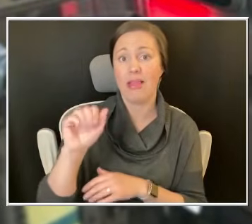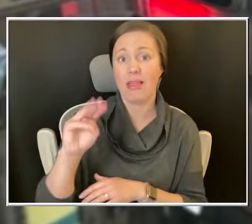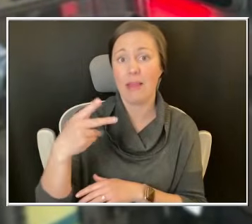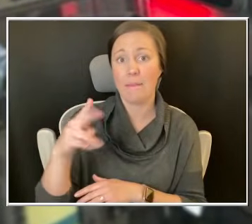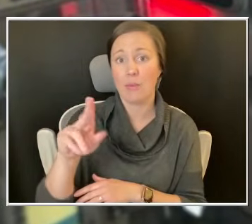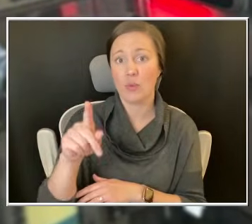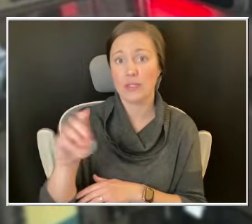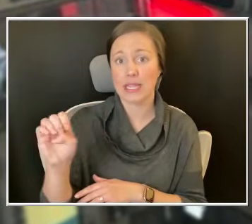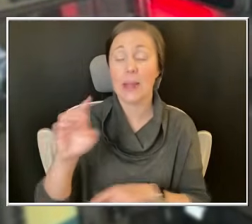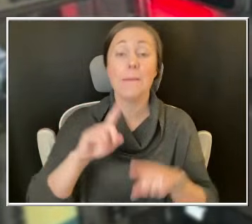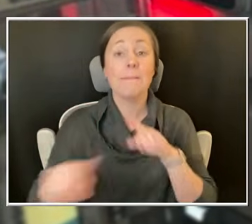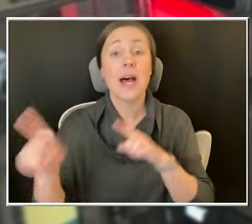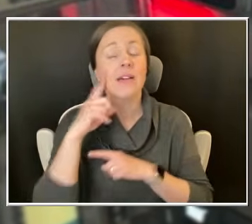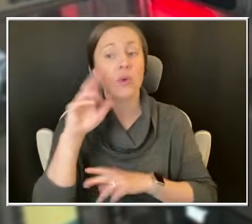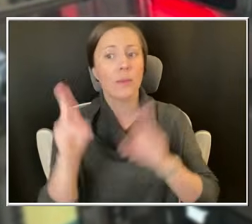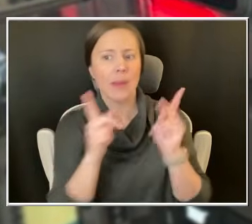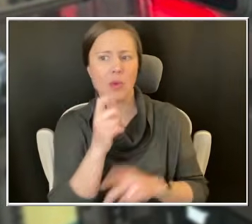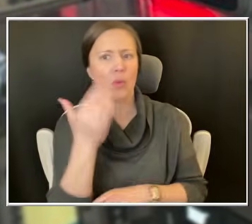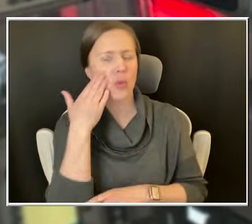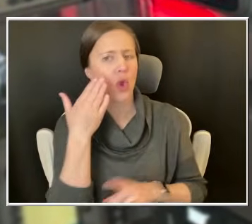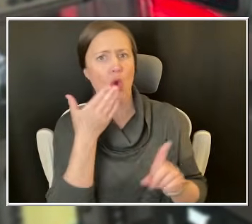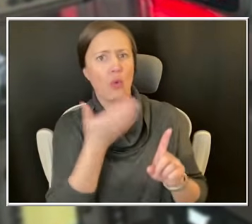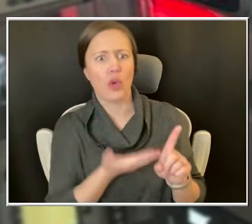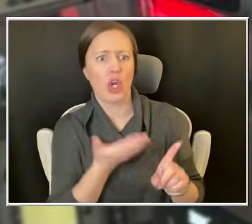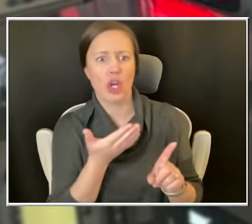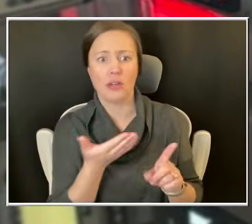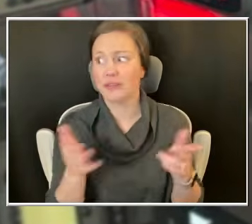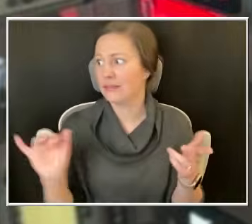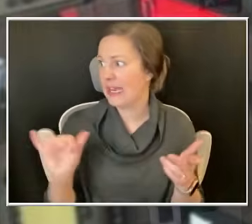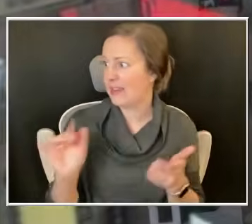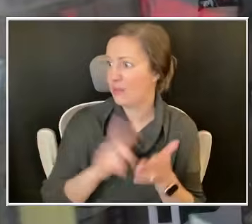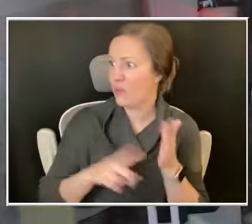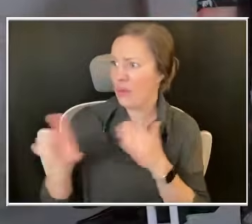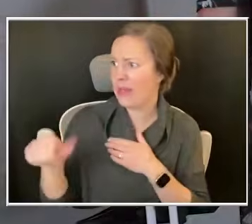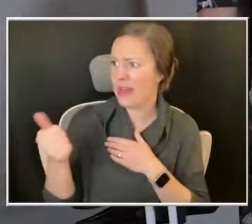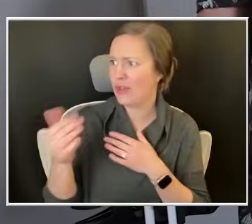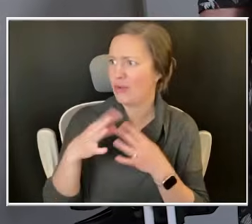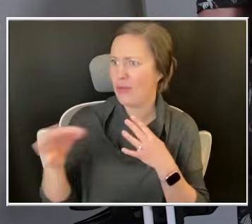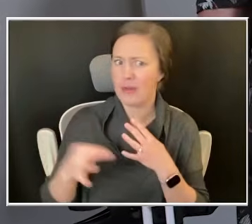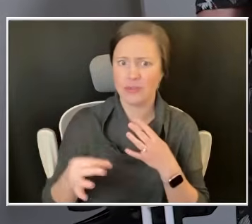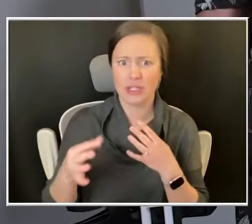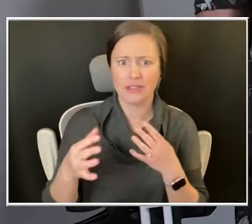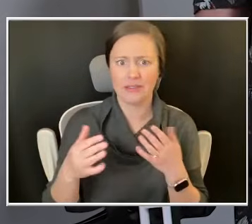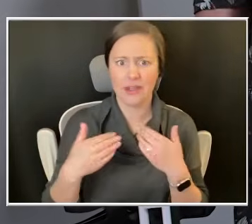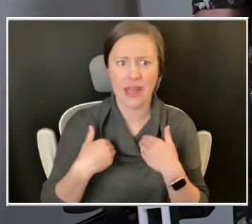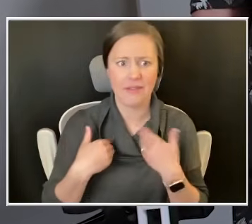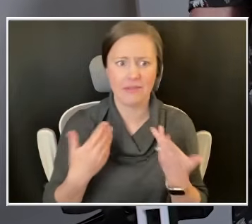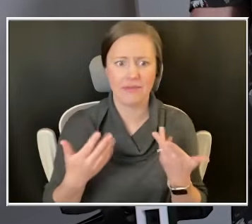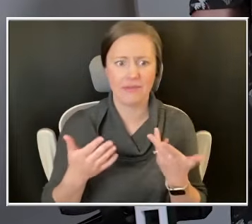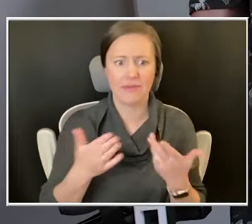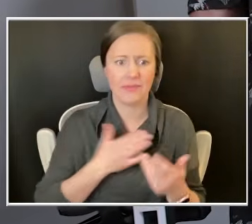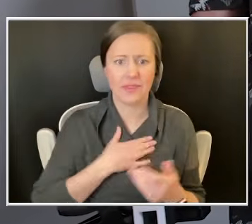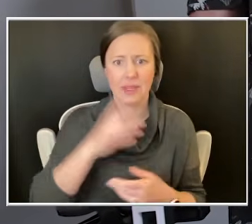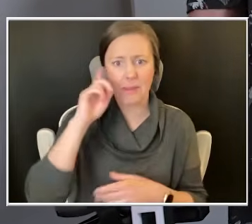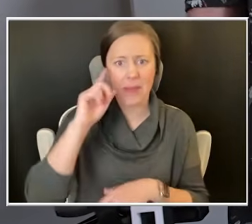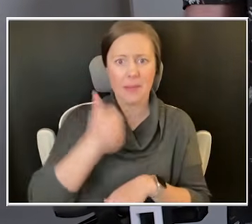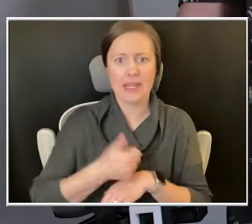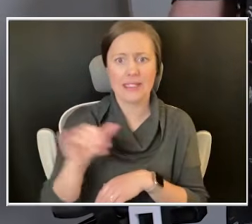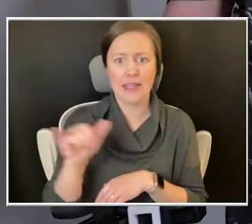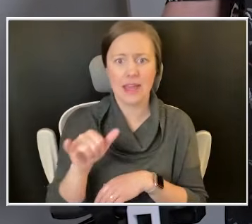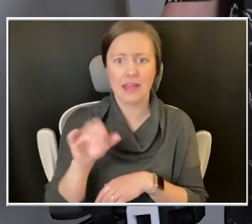Brie, what other choice is there? You know, that's kind of my mindset is, okay, let's do what we need to